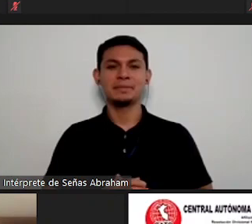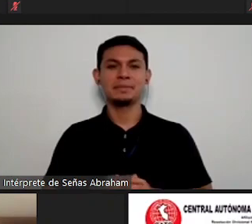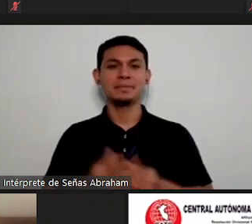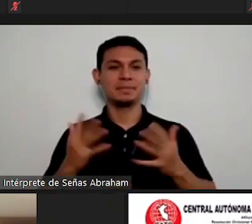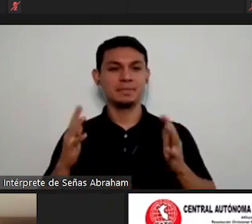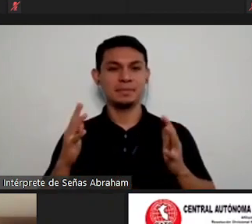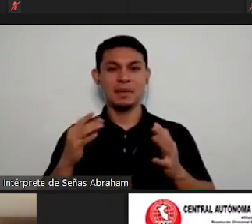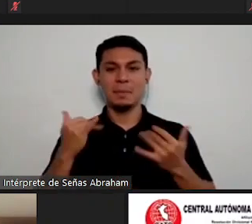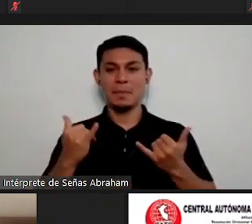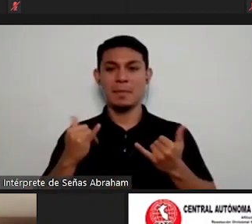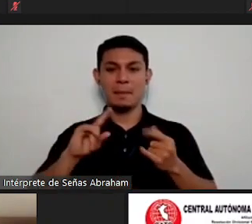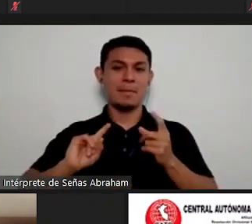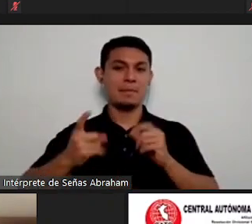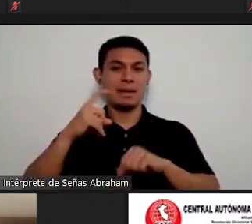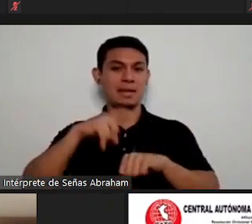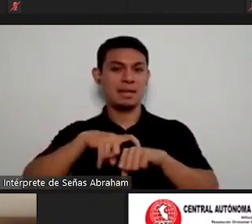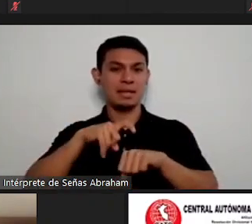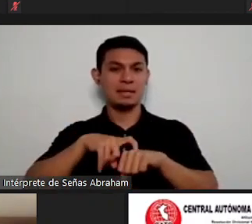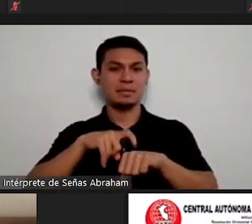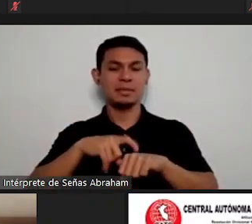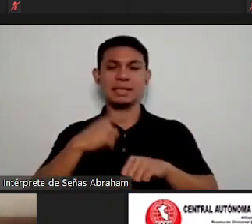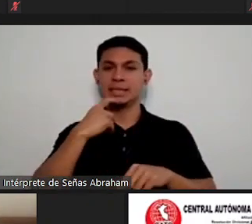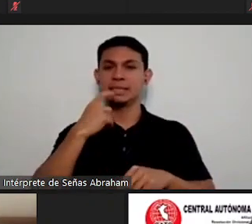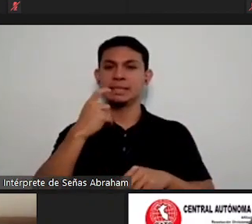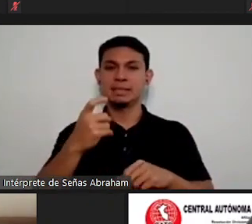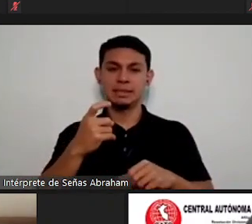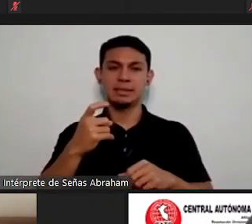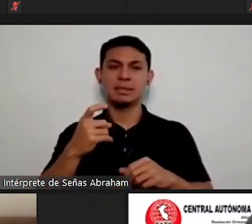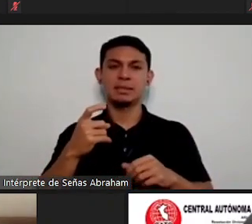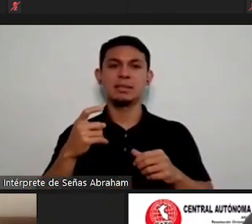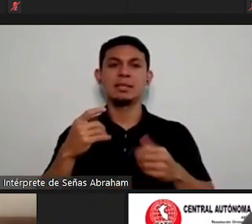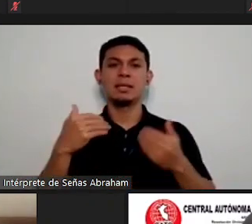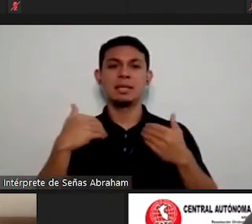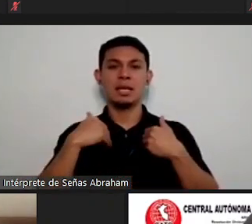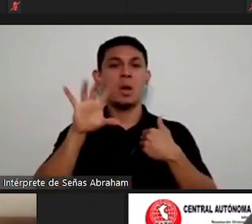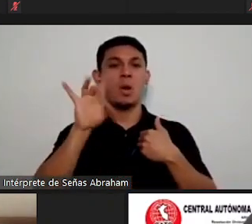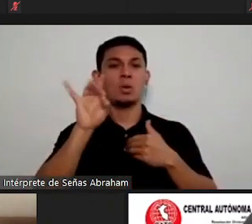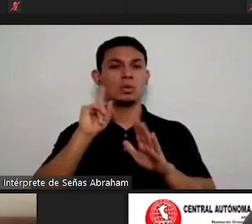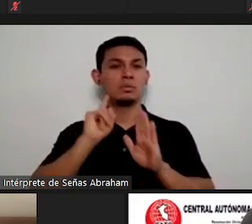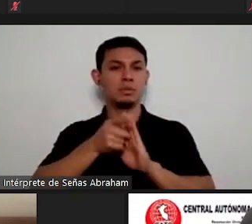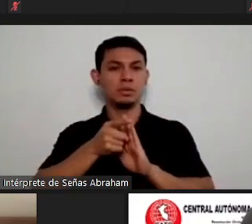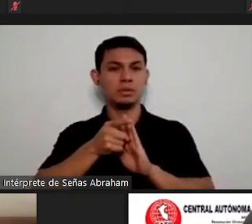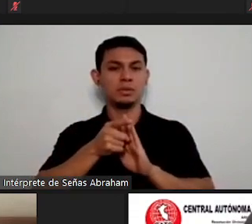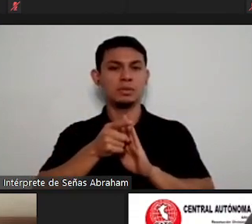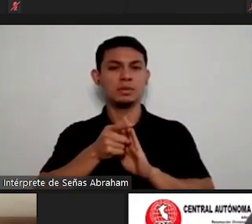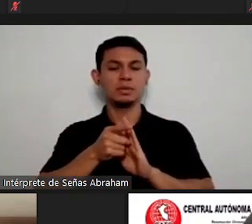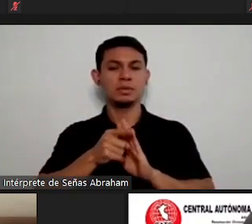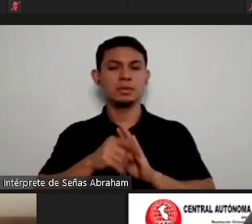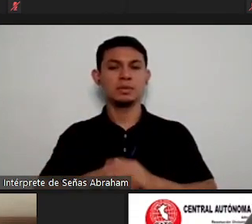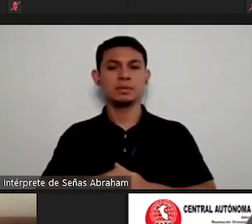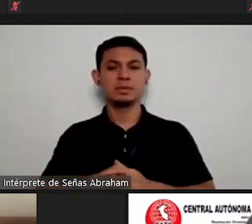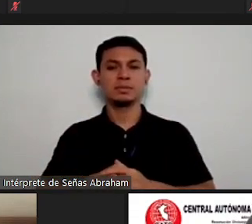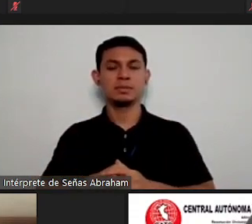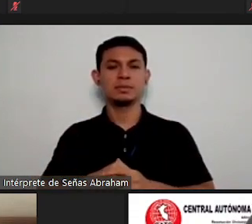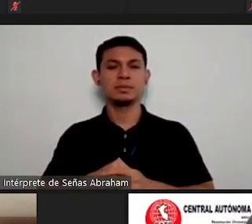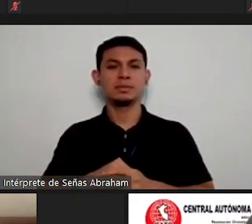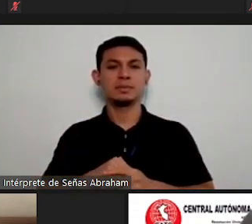without further to further say in the first round to tell you that you have eight minutes each one